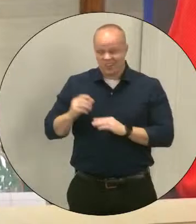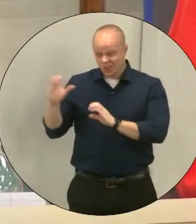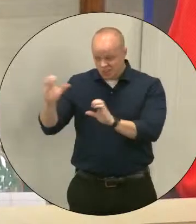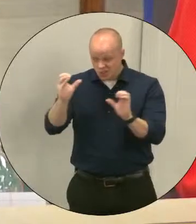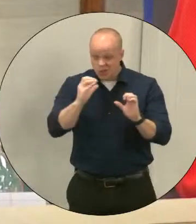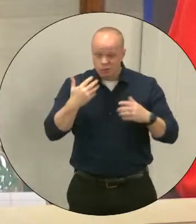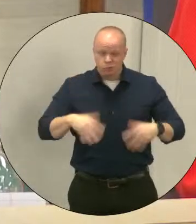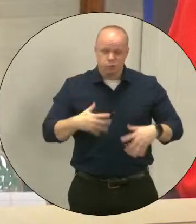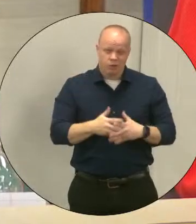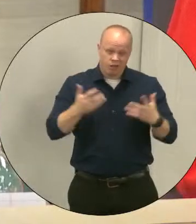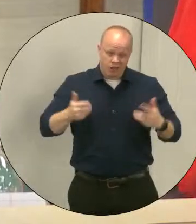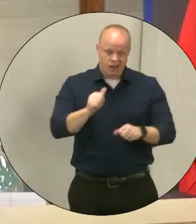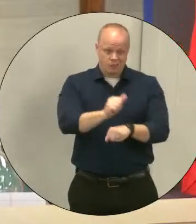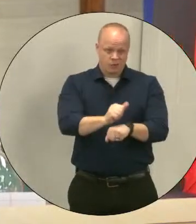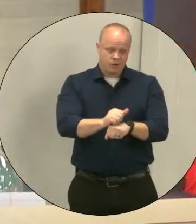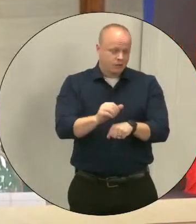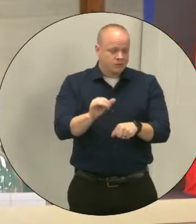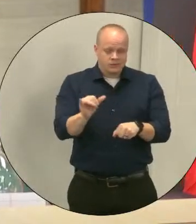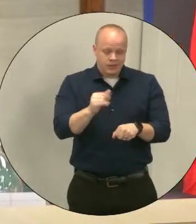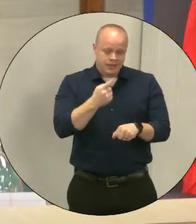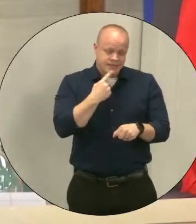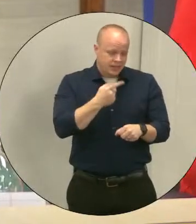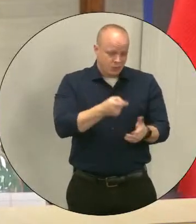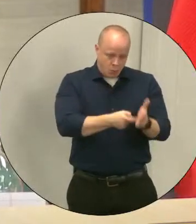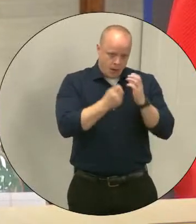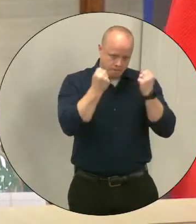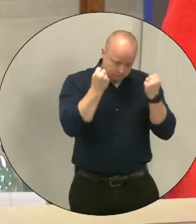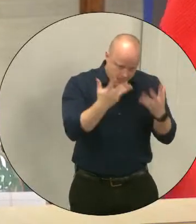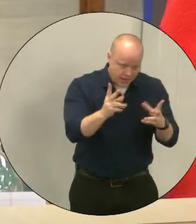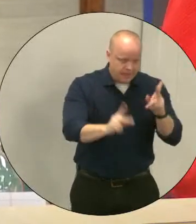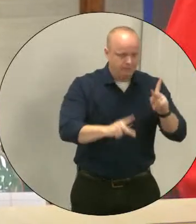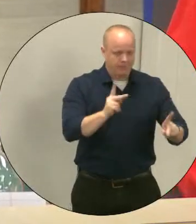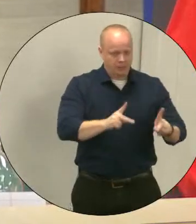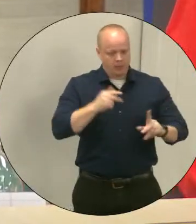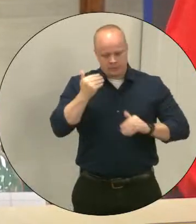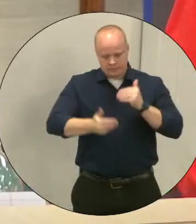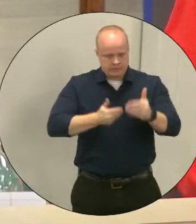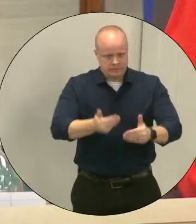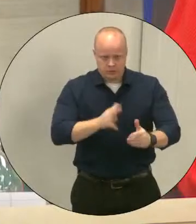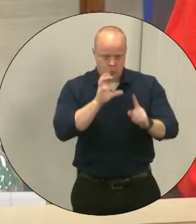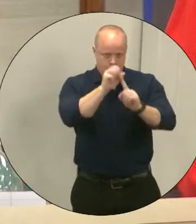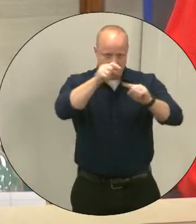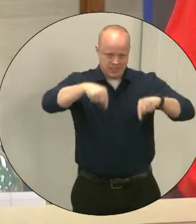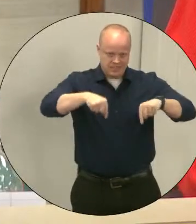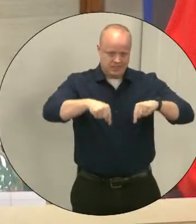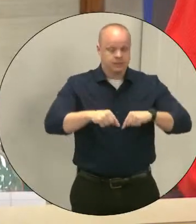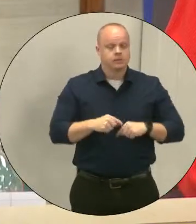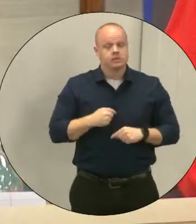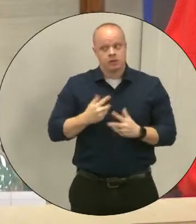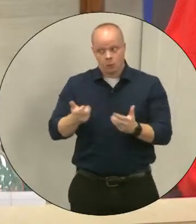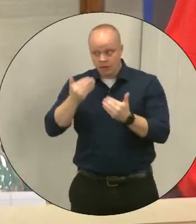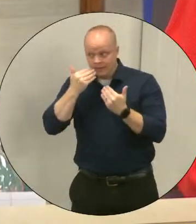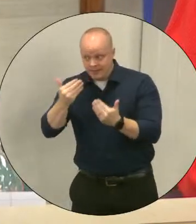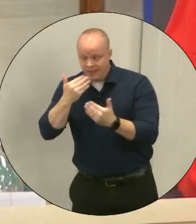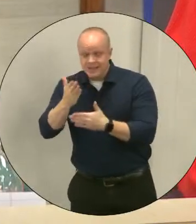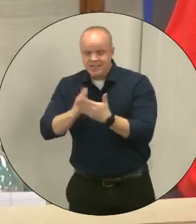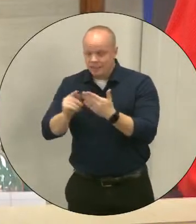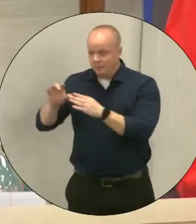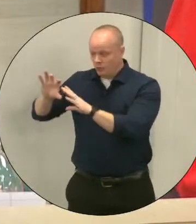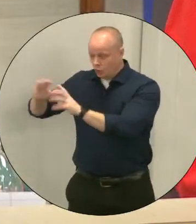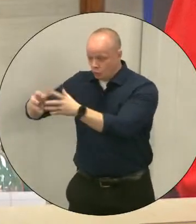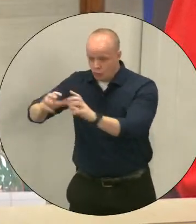tremendous undertaking, and it took, like I said, an army to get us to this point. I would like to thank some of the groups